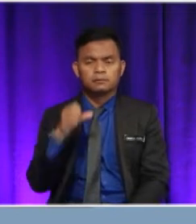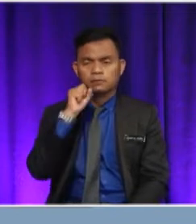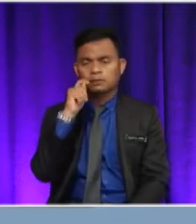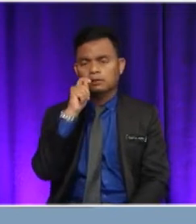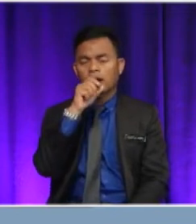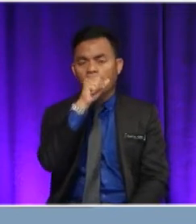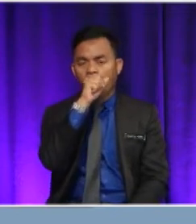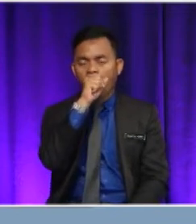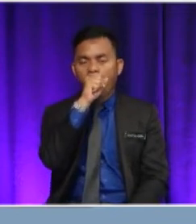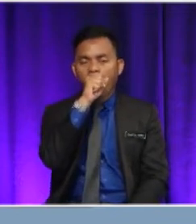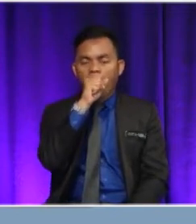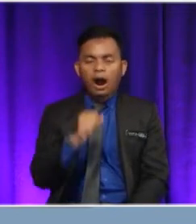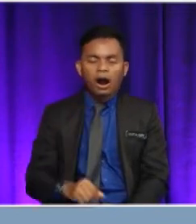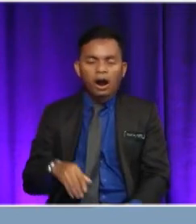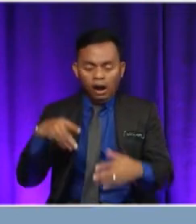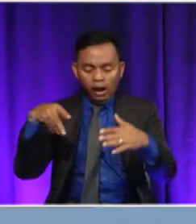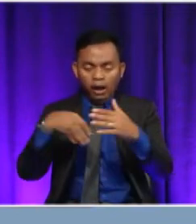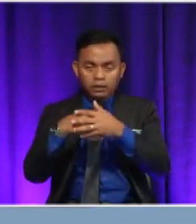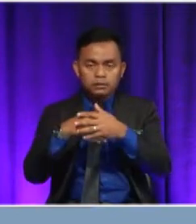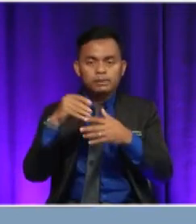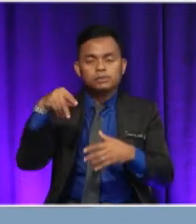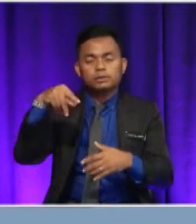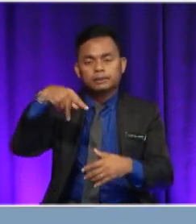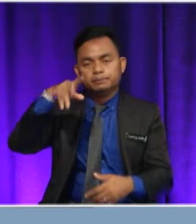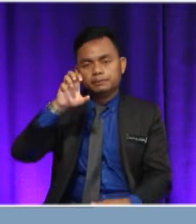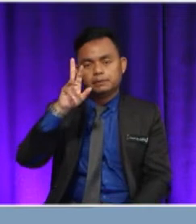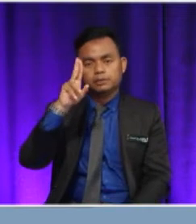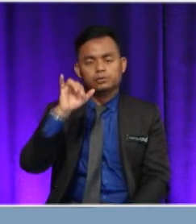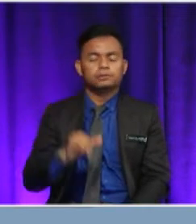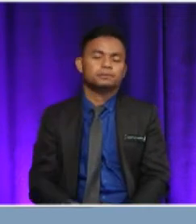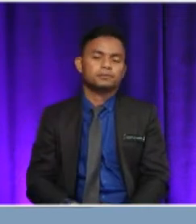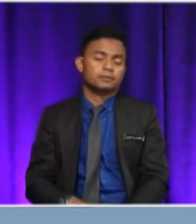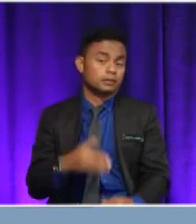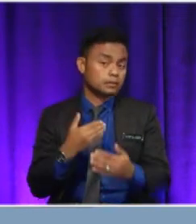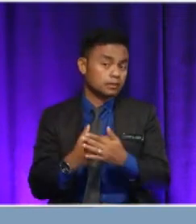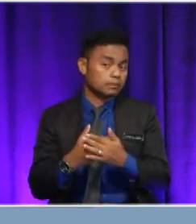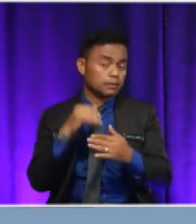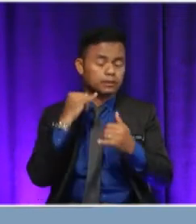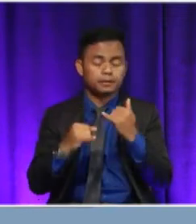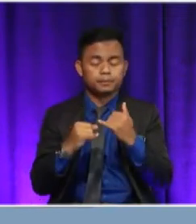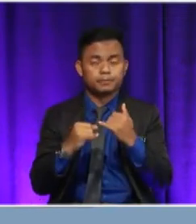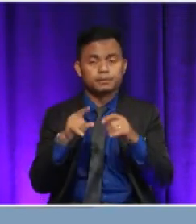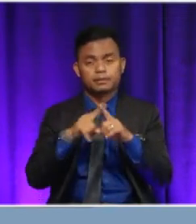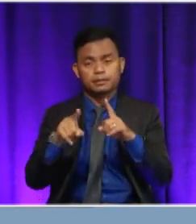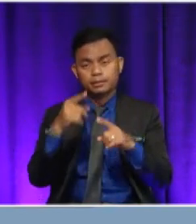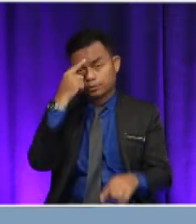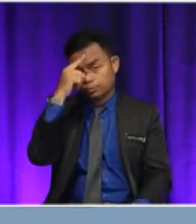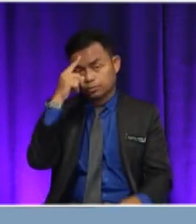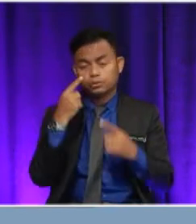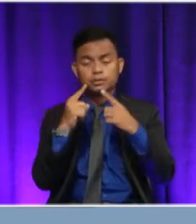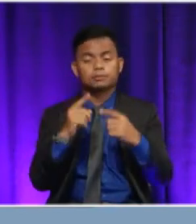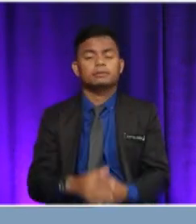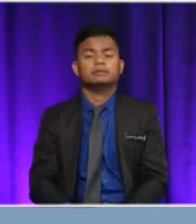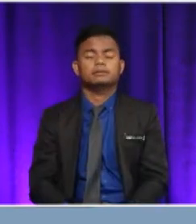continued and was joined by a Peruvian forester Cho who stayed with him until the end. And from the answer B, a